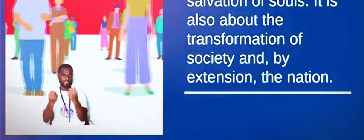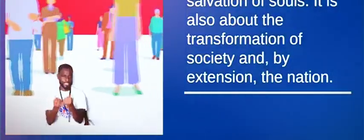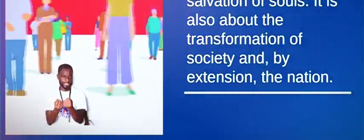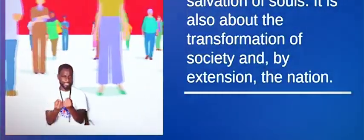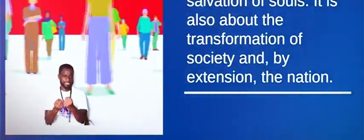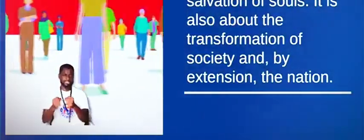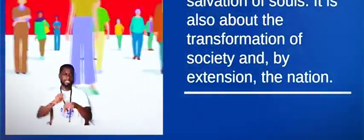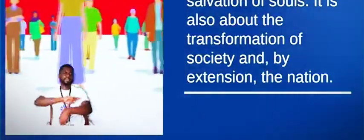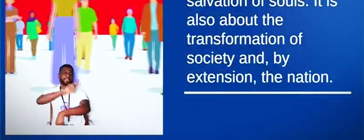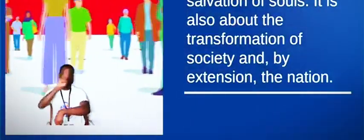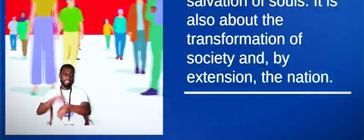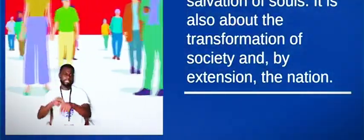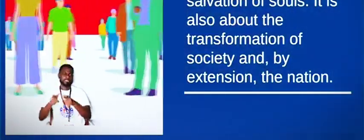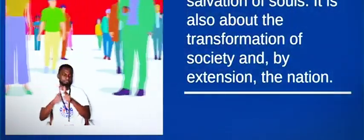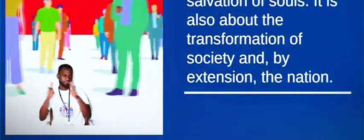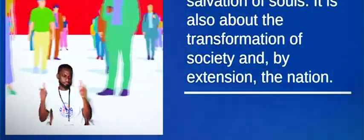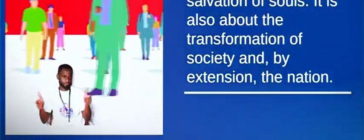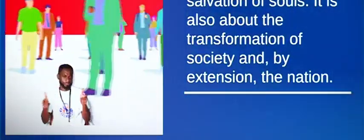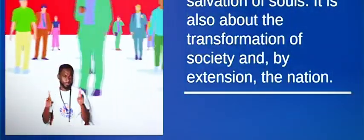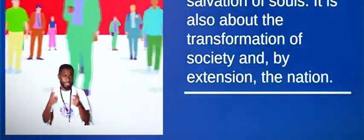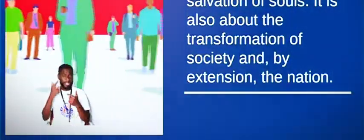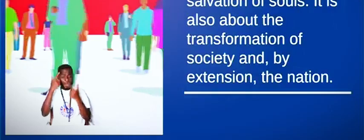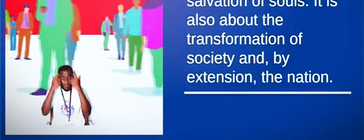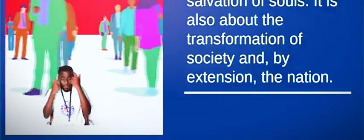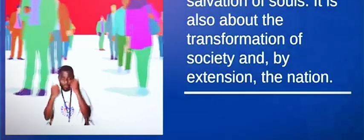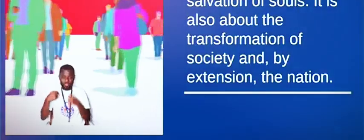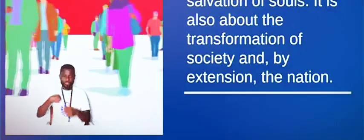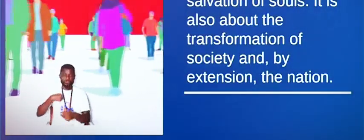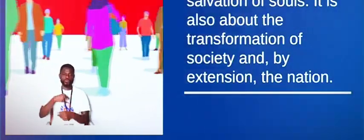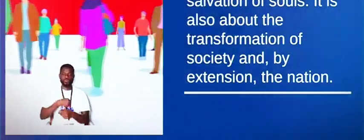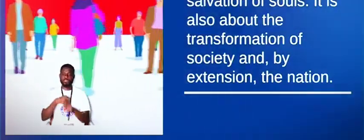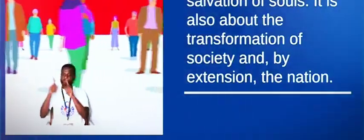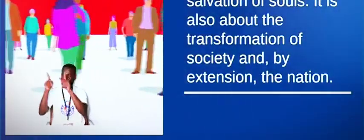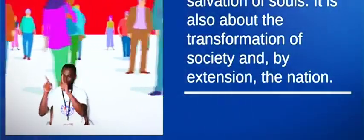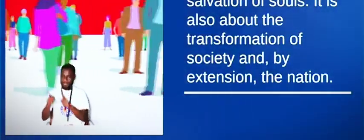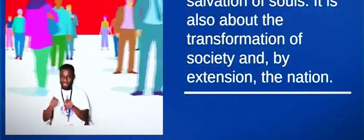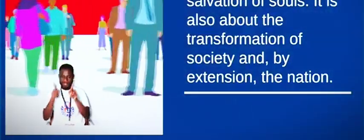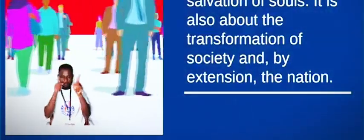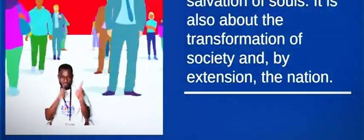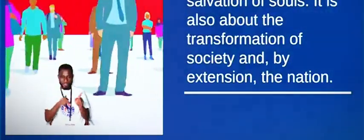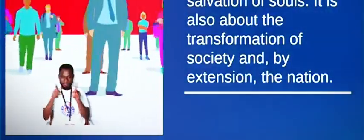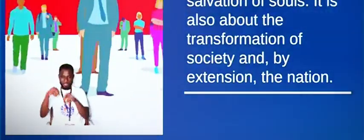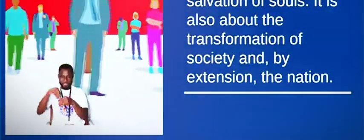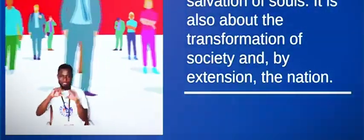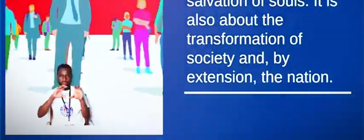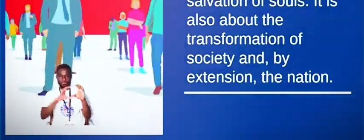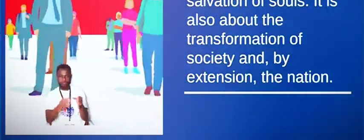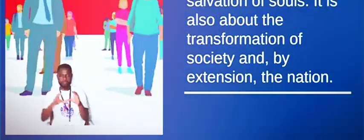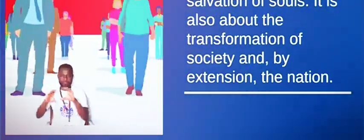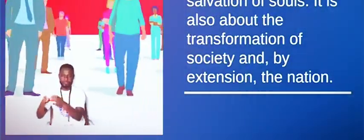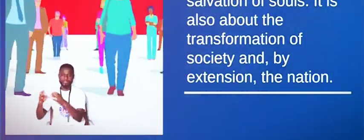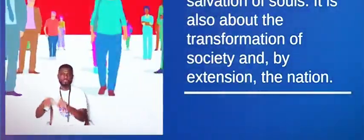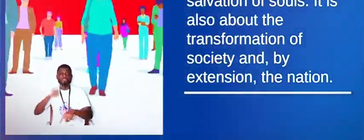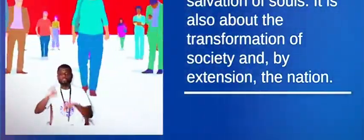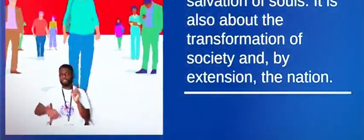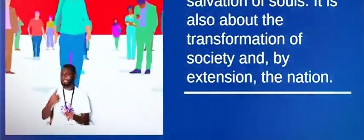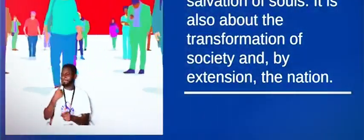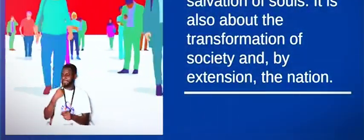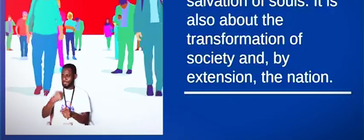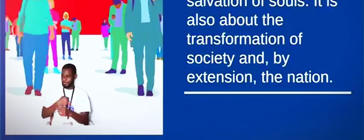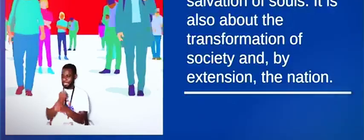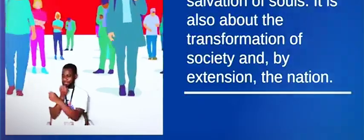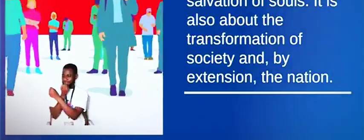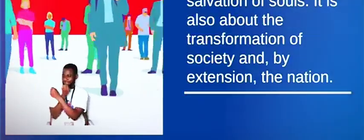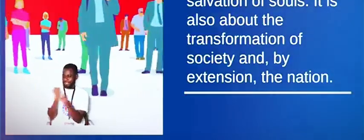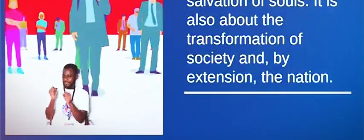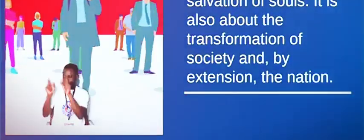I've said. Since we are persons in community, you cannot say I've saved a soul